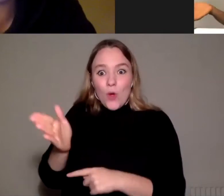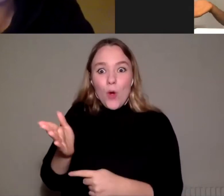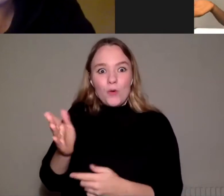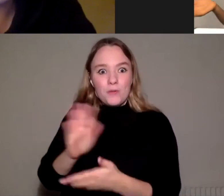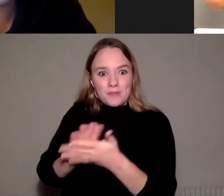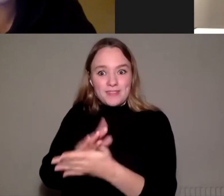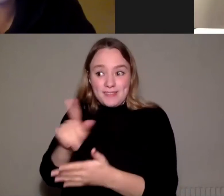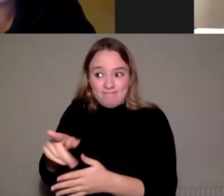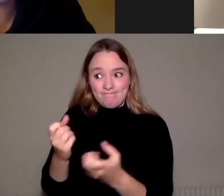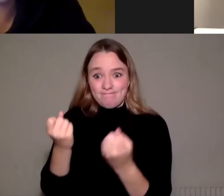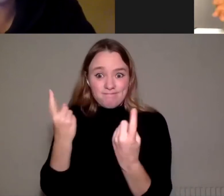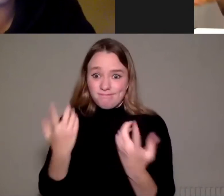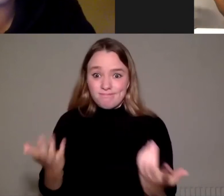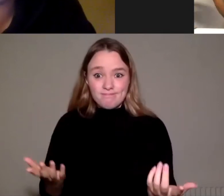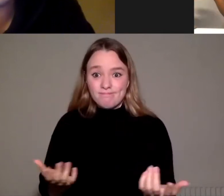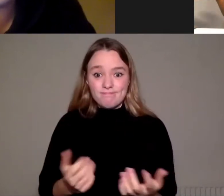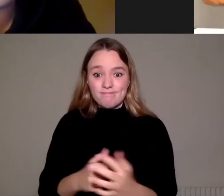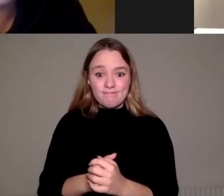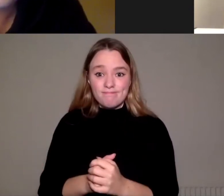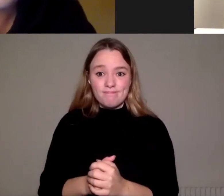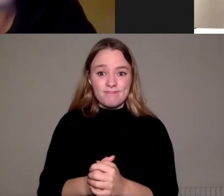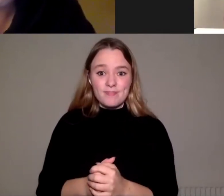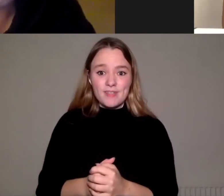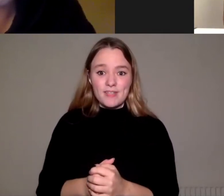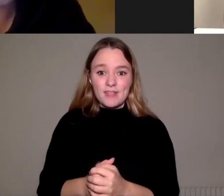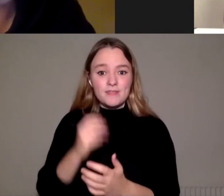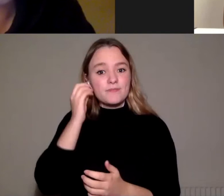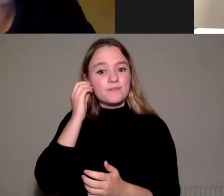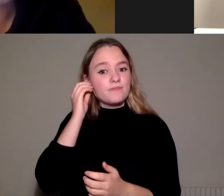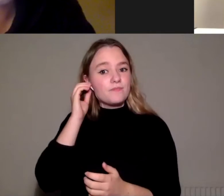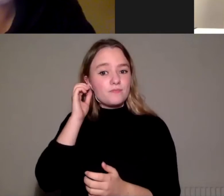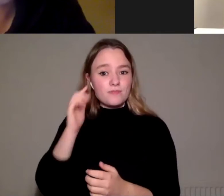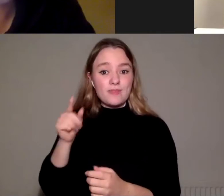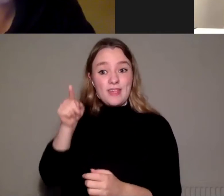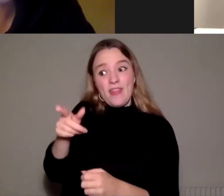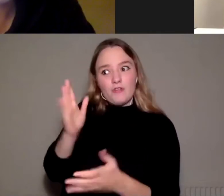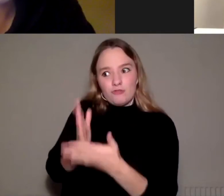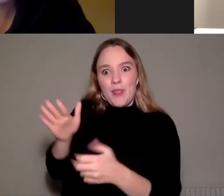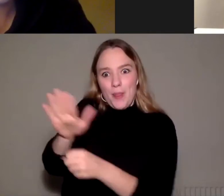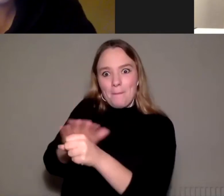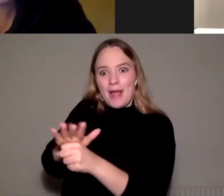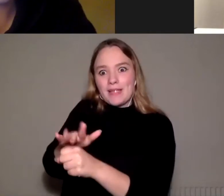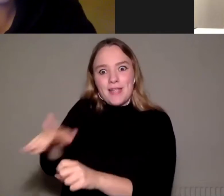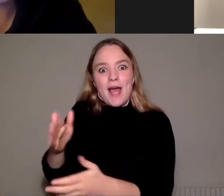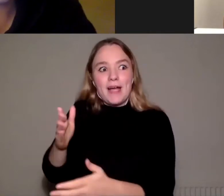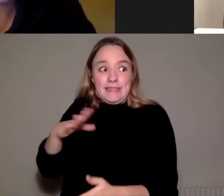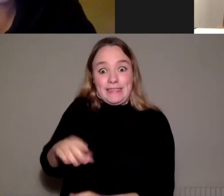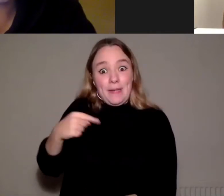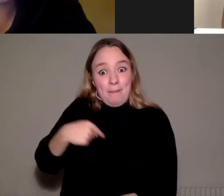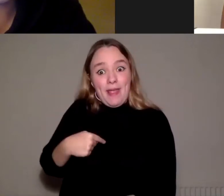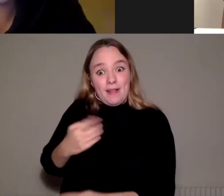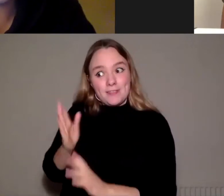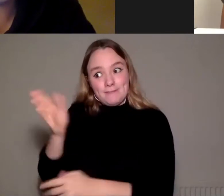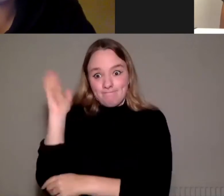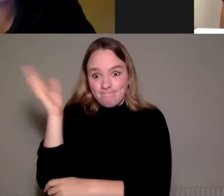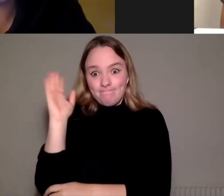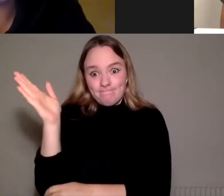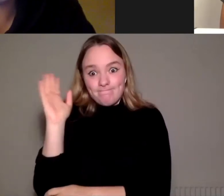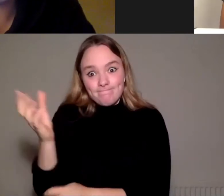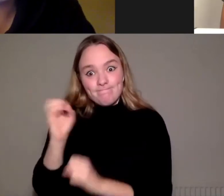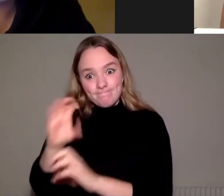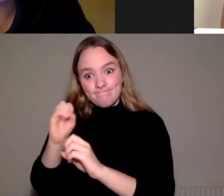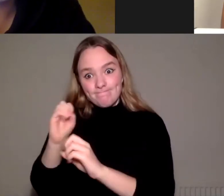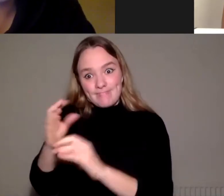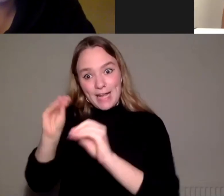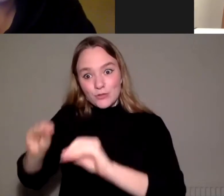than one, because you're the place that needs me to come in more than the other places. So that's what I would say to that,